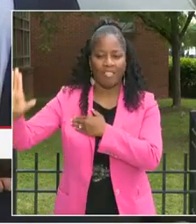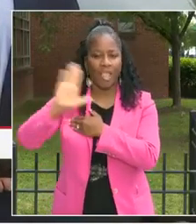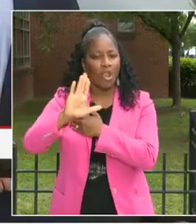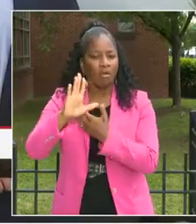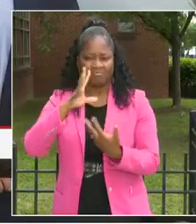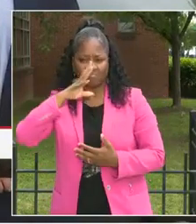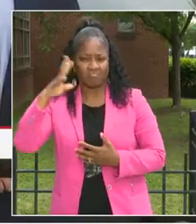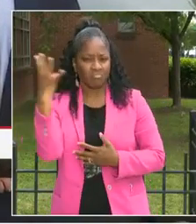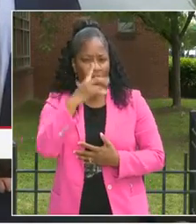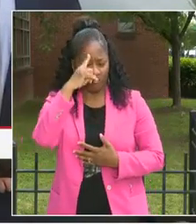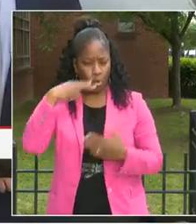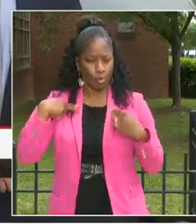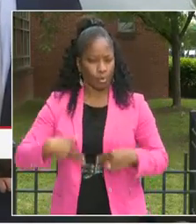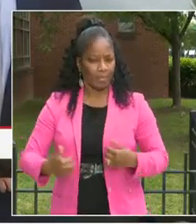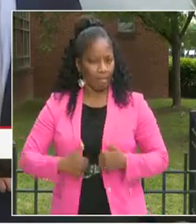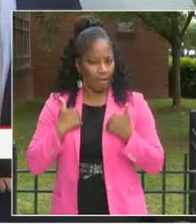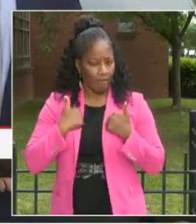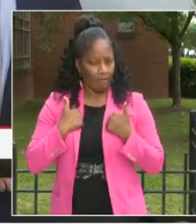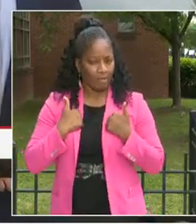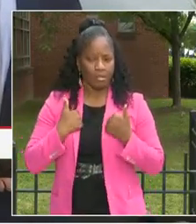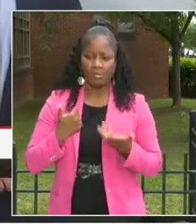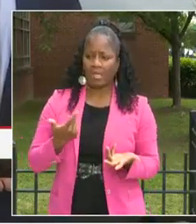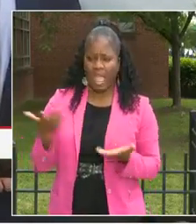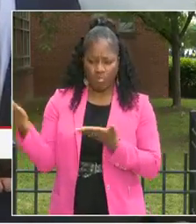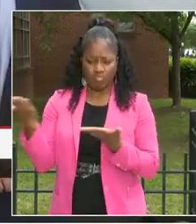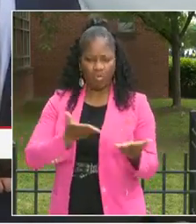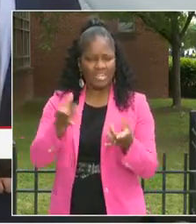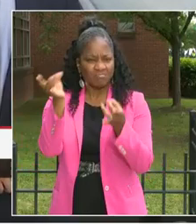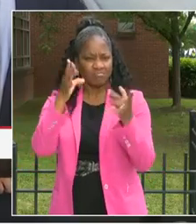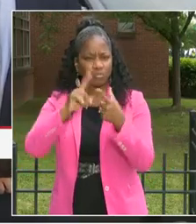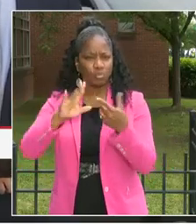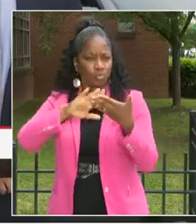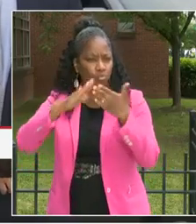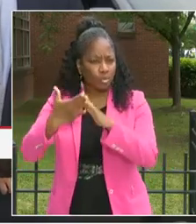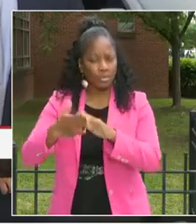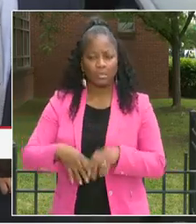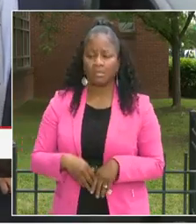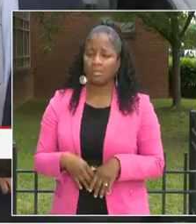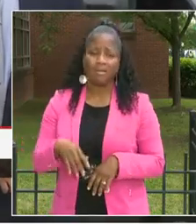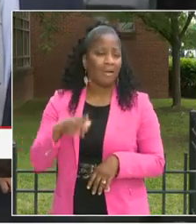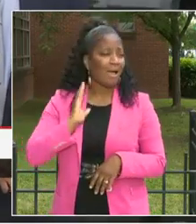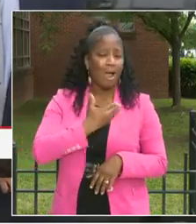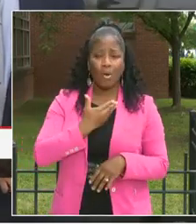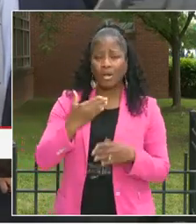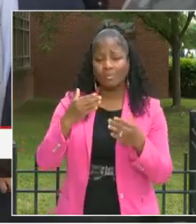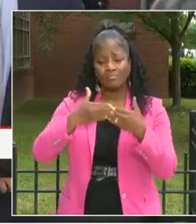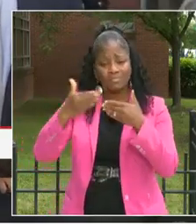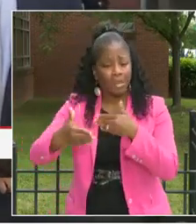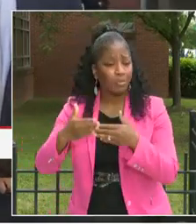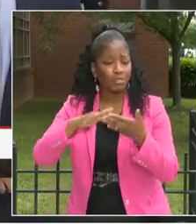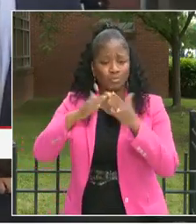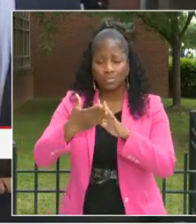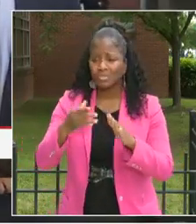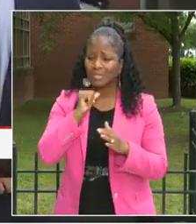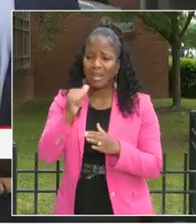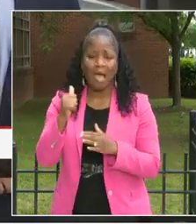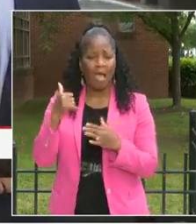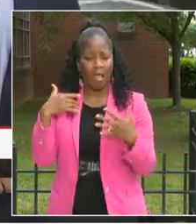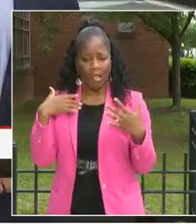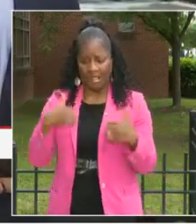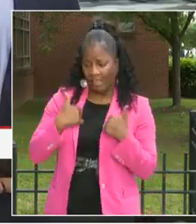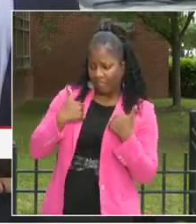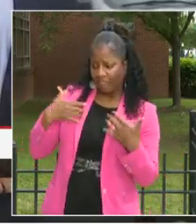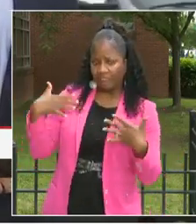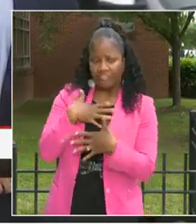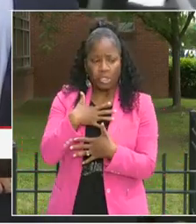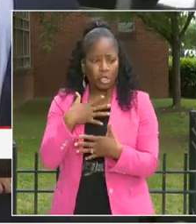life. Our communities deserve not to live in fear of another shooting or worry about drugs being sold on the street corners or their